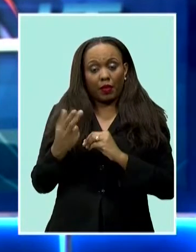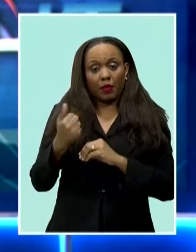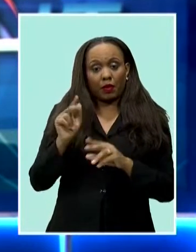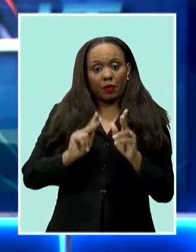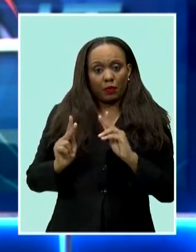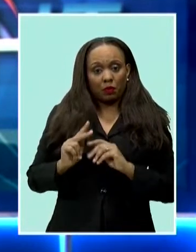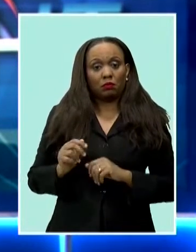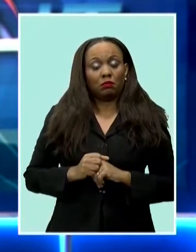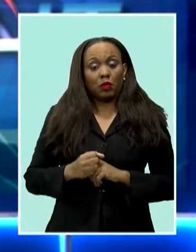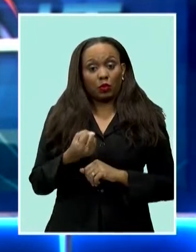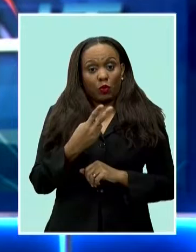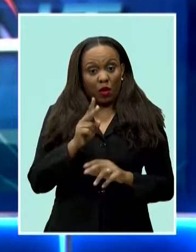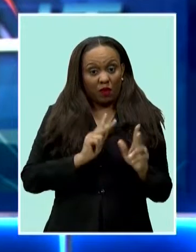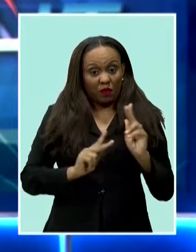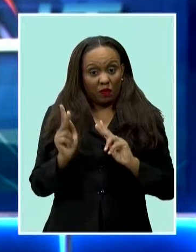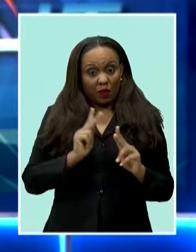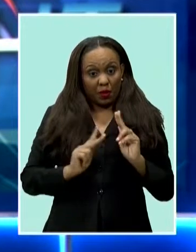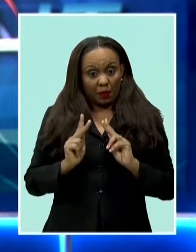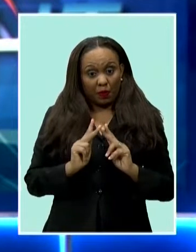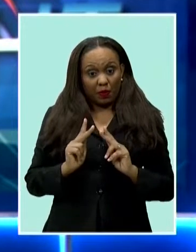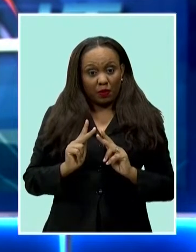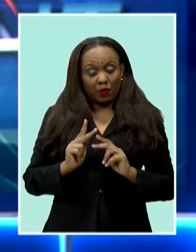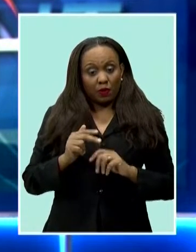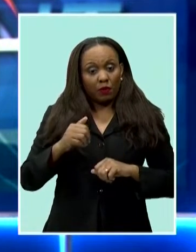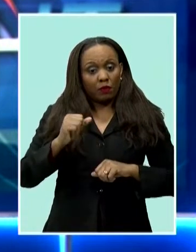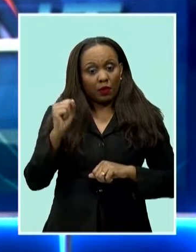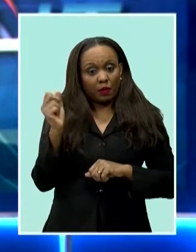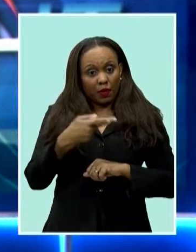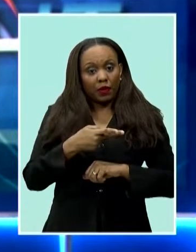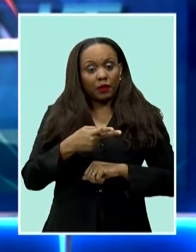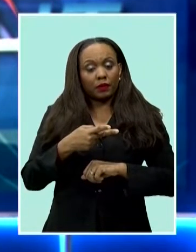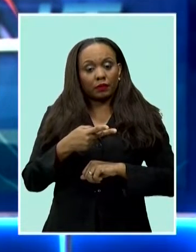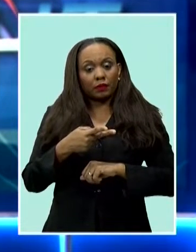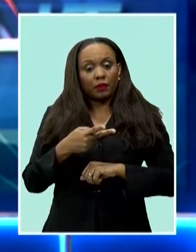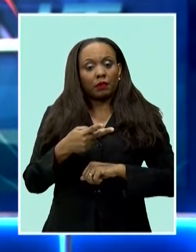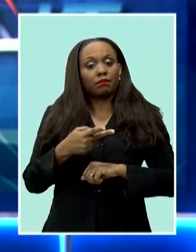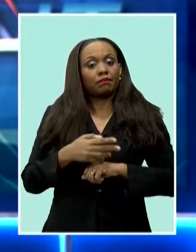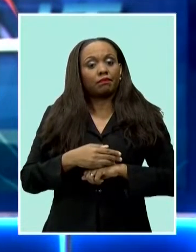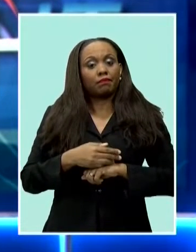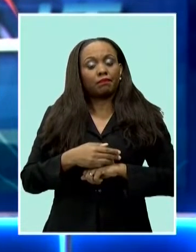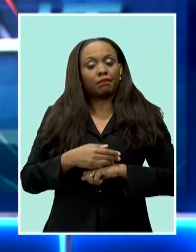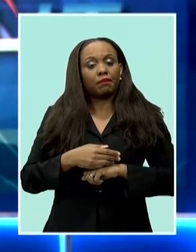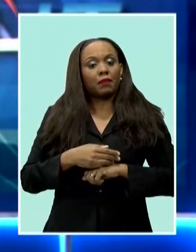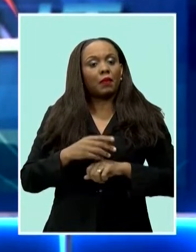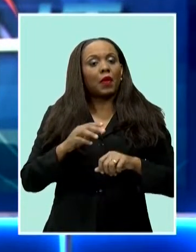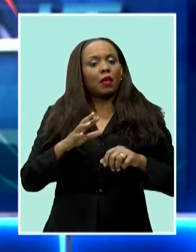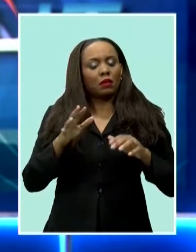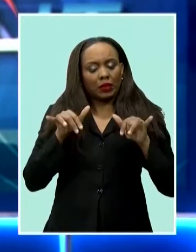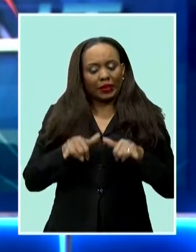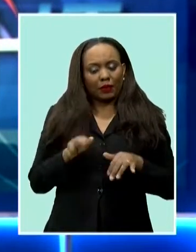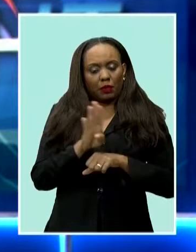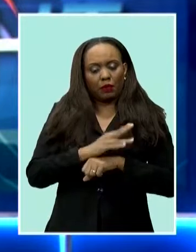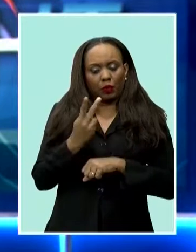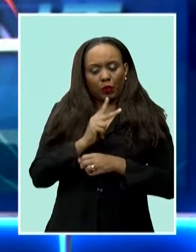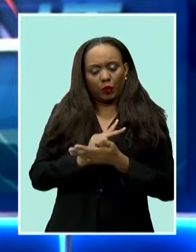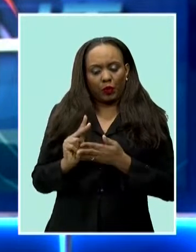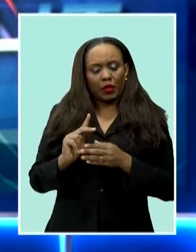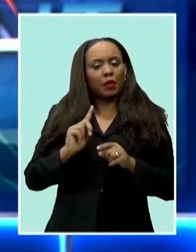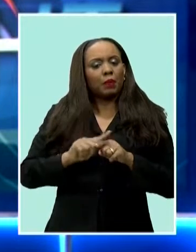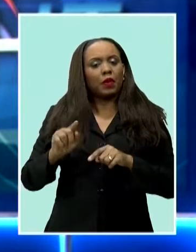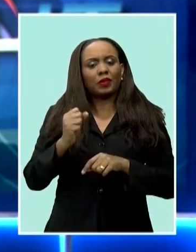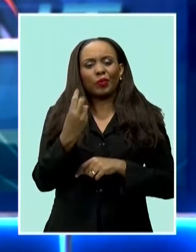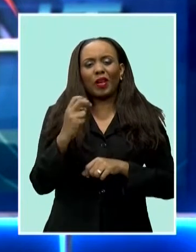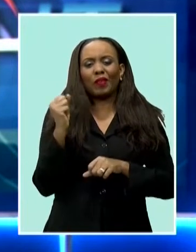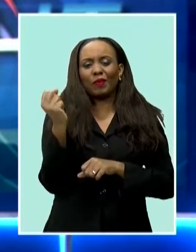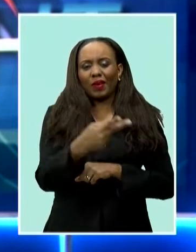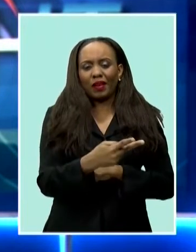Republic after being housed in a detention facility here in Barbados for 2 weeks. Now, efforts to date, however, to return Rijo to his